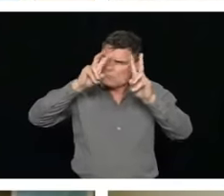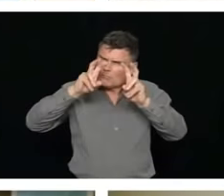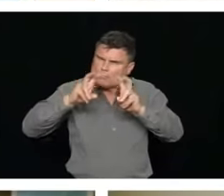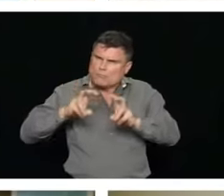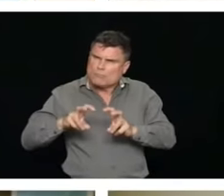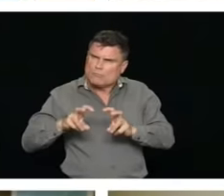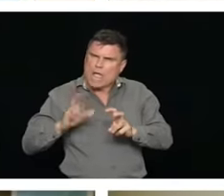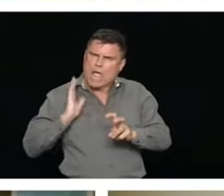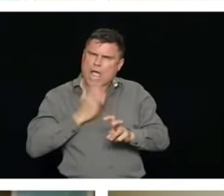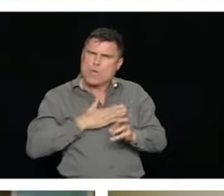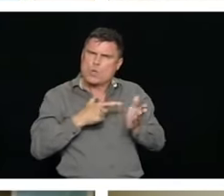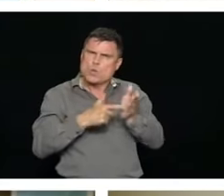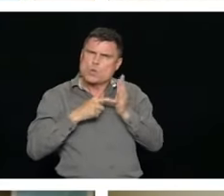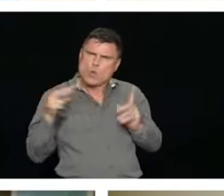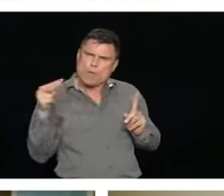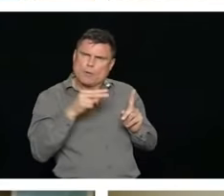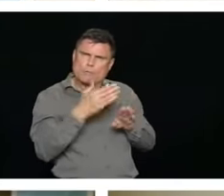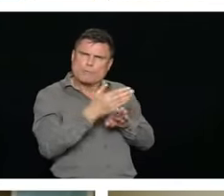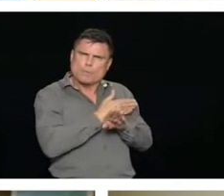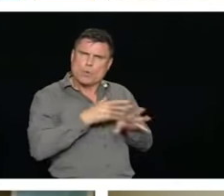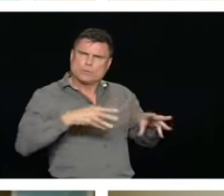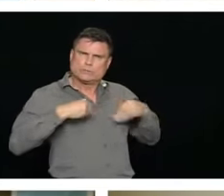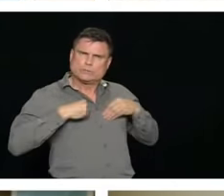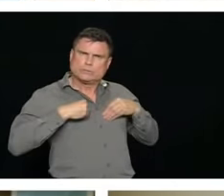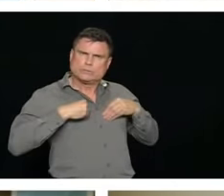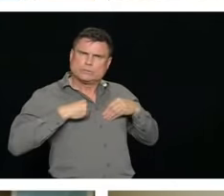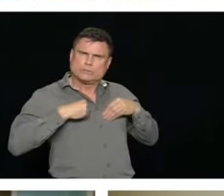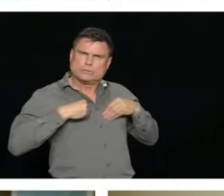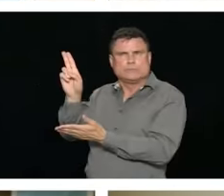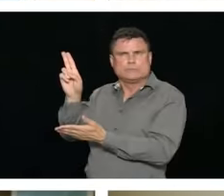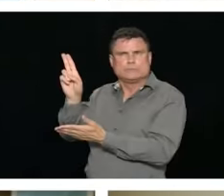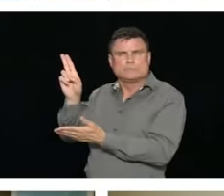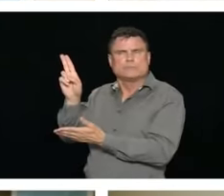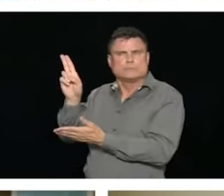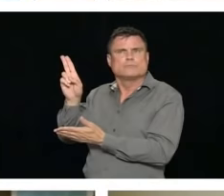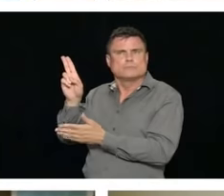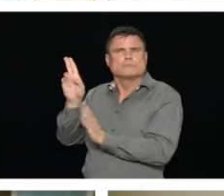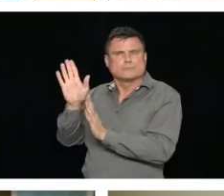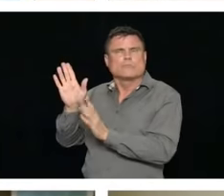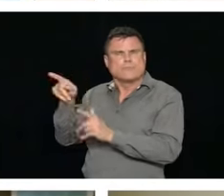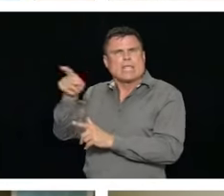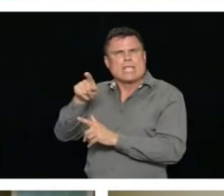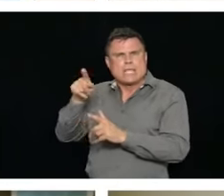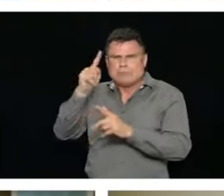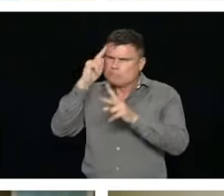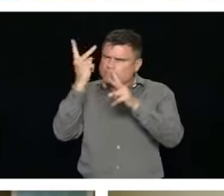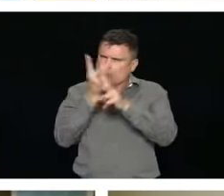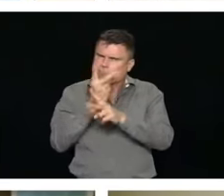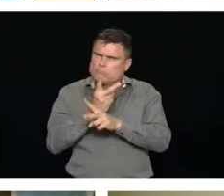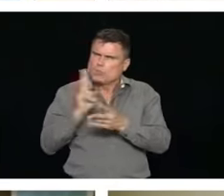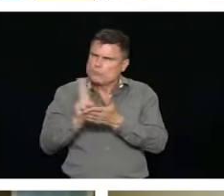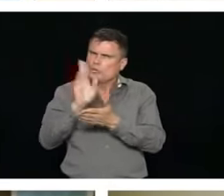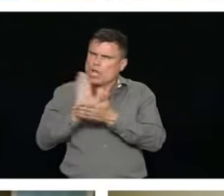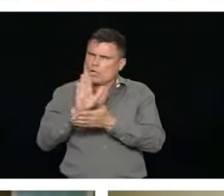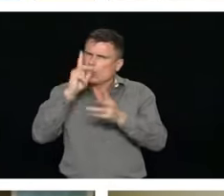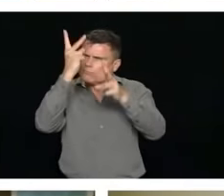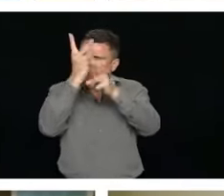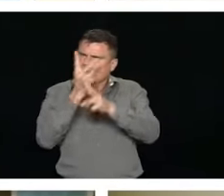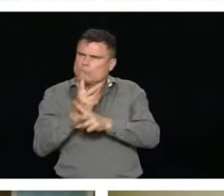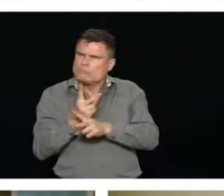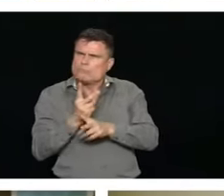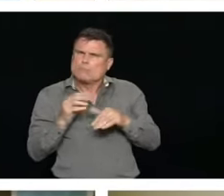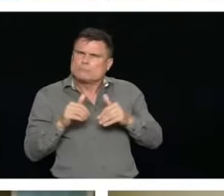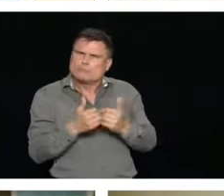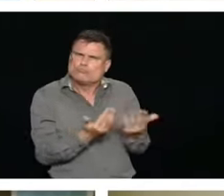really playing a good role in giving kids certainty around their acceptance,